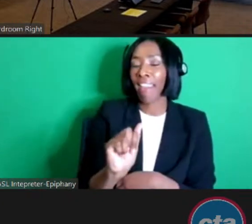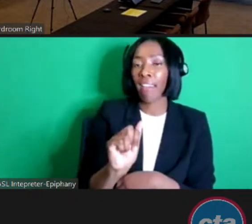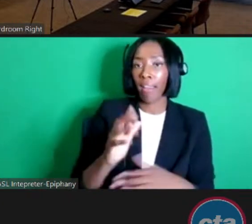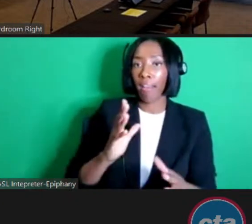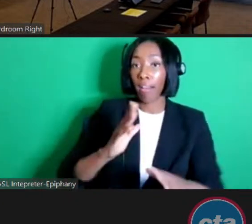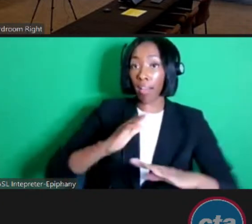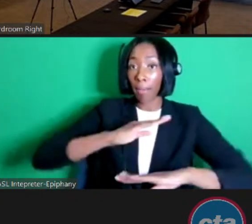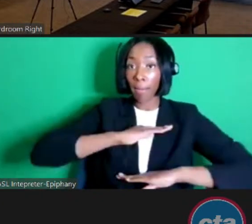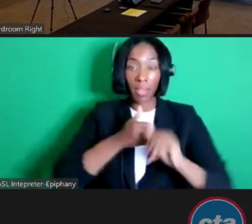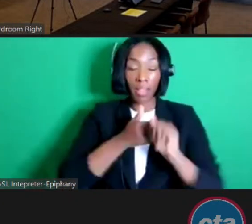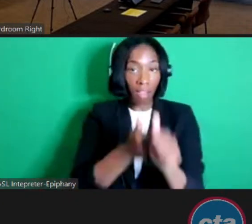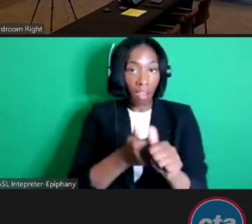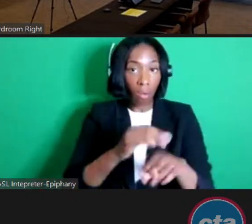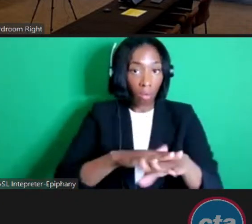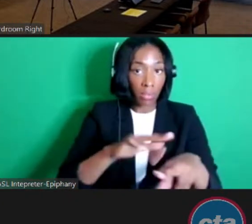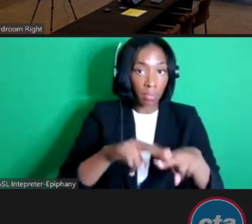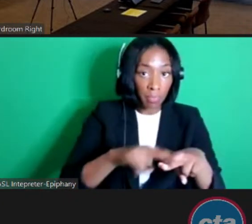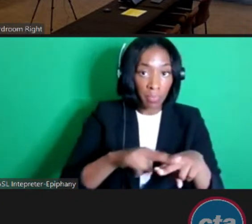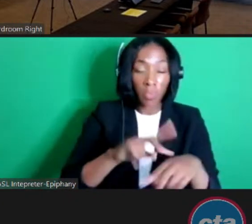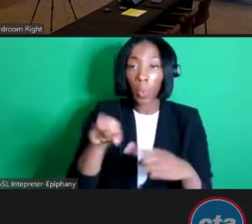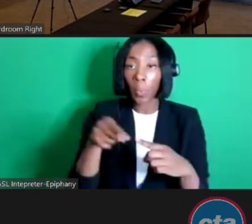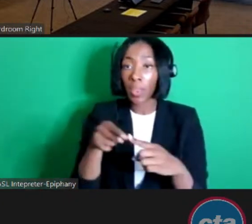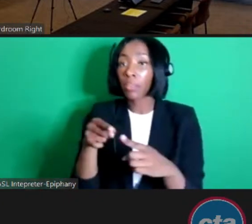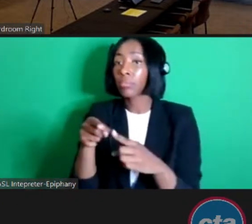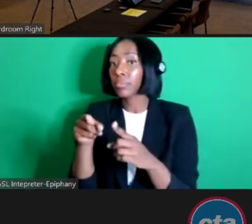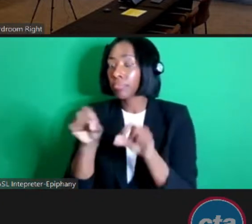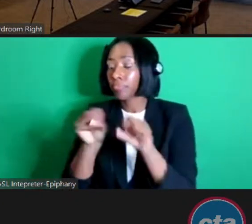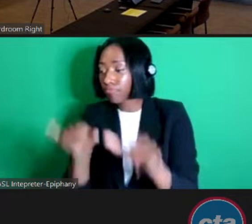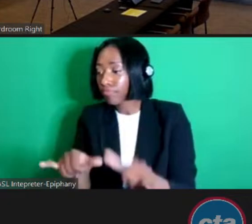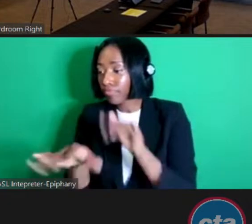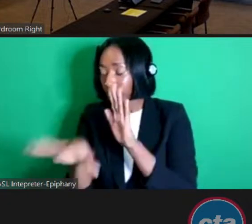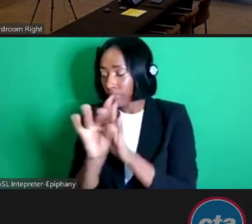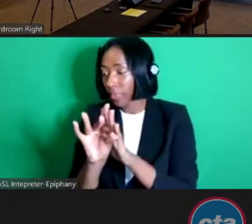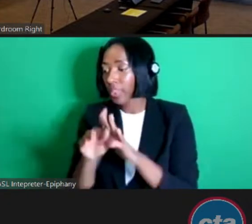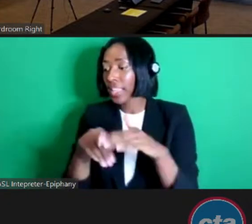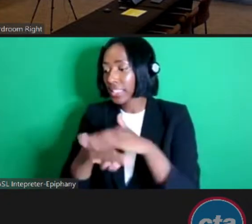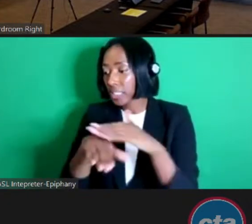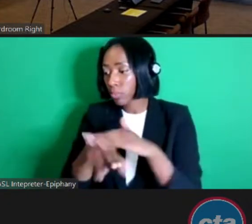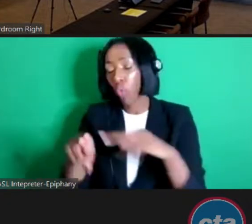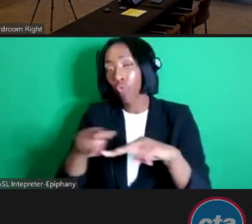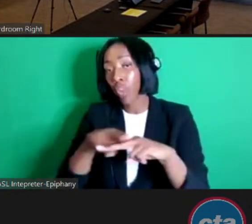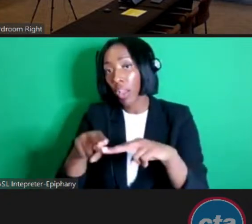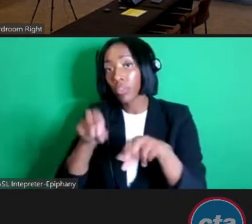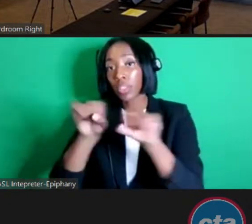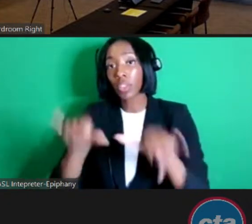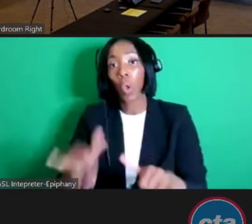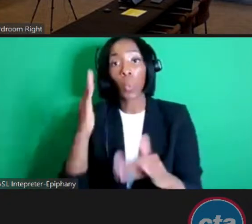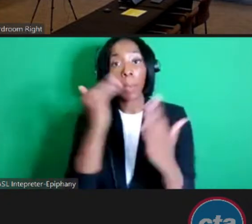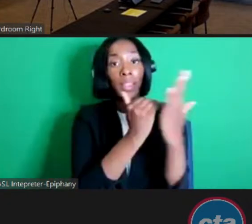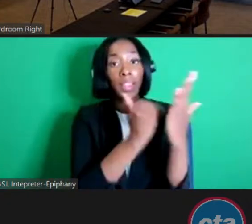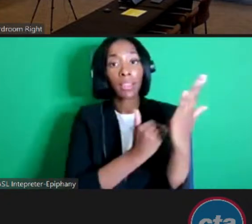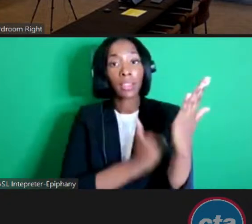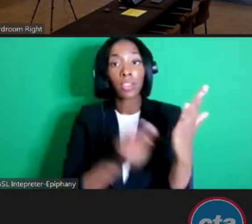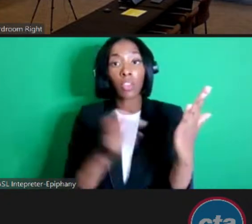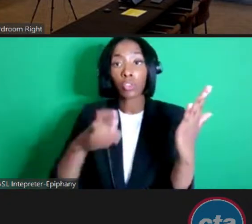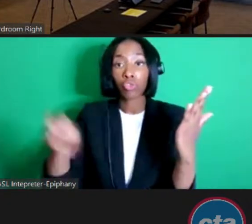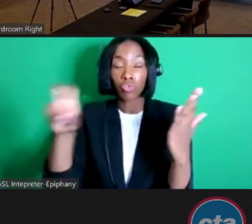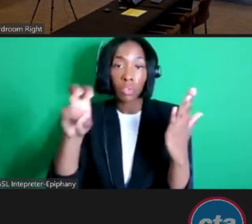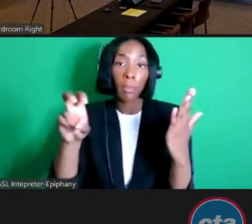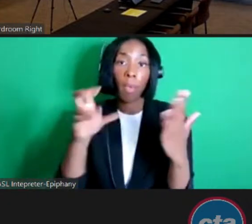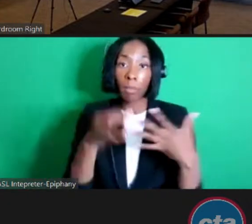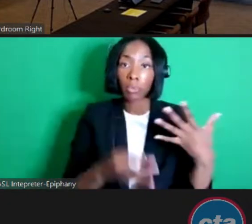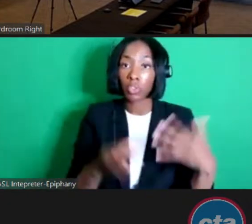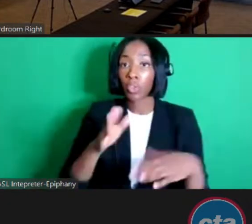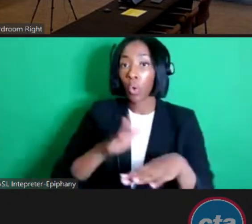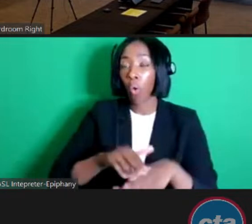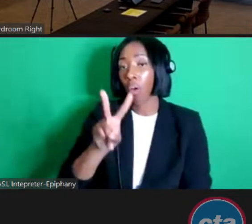accessible trip option is selected, the accessible rail stations will be listed as part of the trip planning options on Ventra and